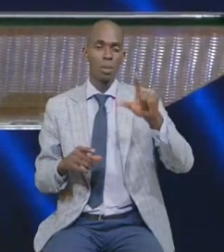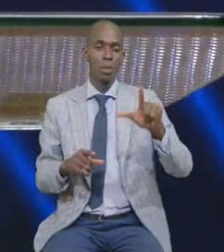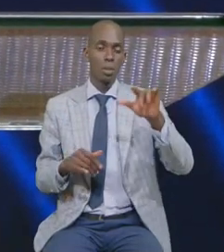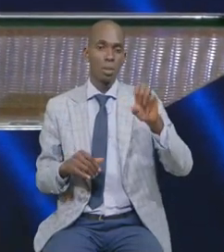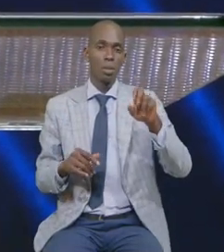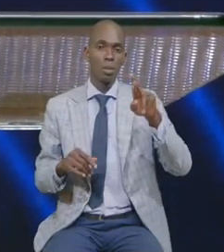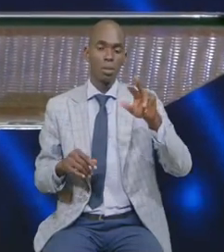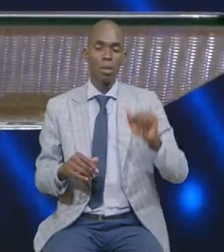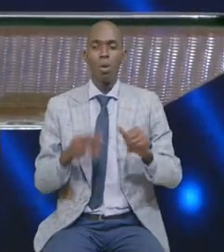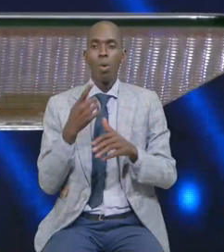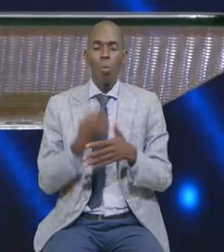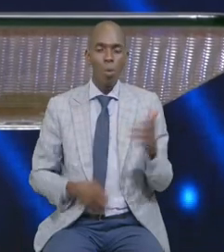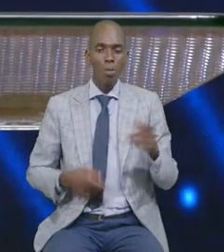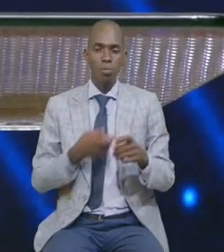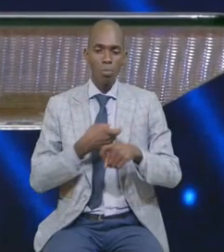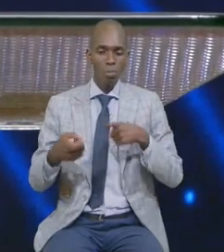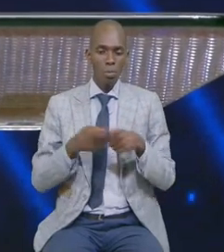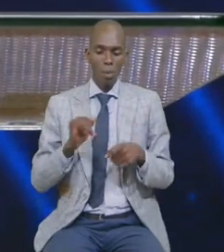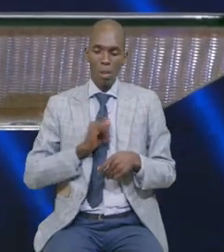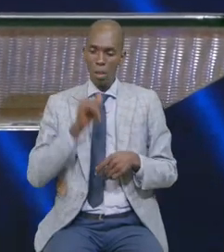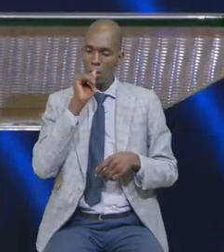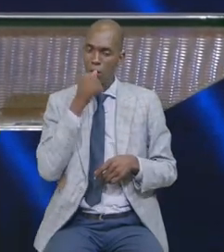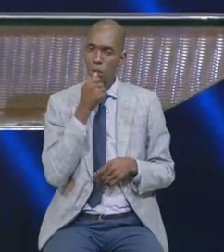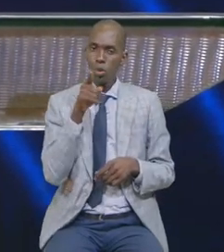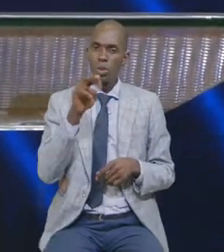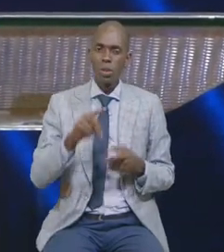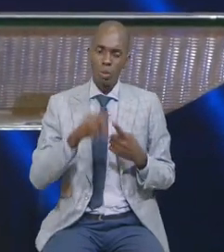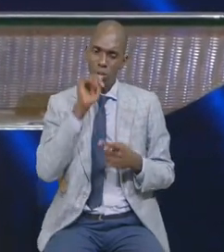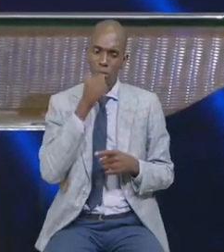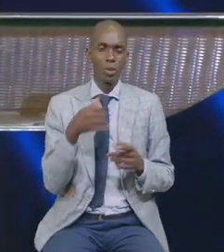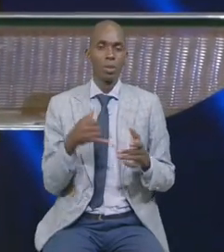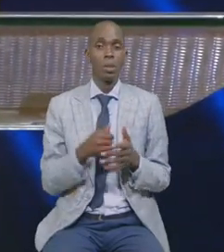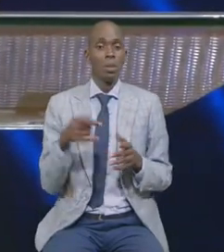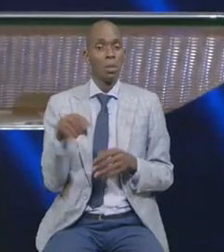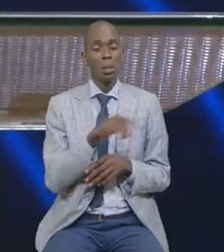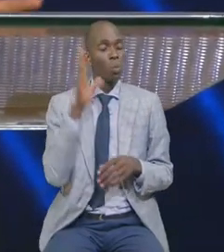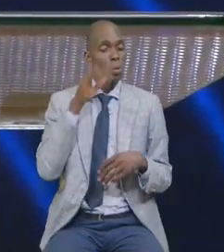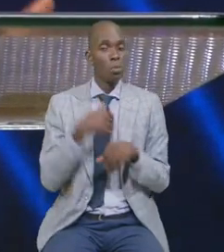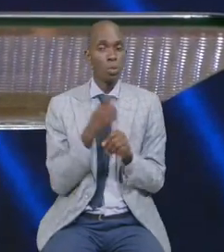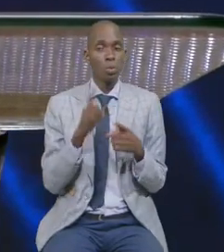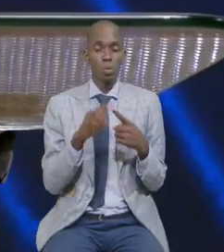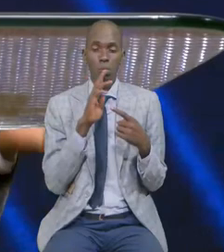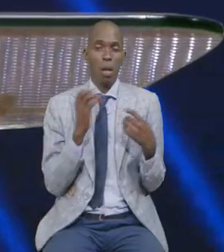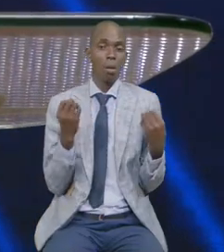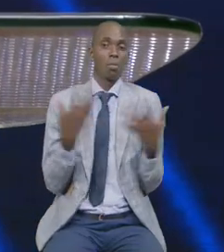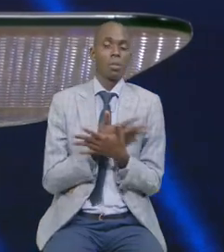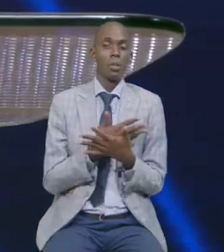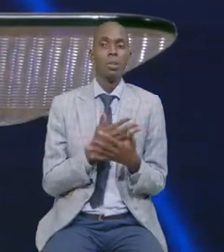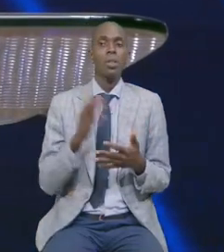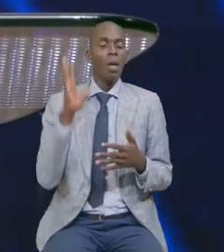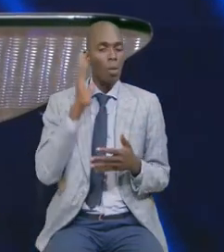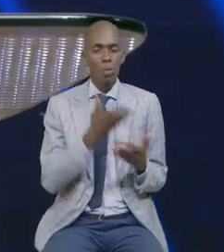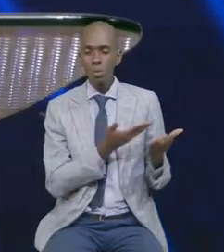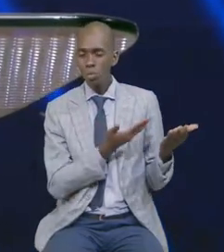I endured. We have to endure it. They will threaten and they will lay whatever it is on